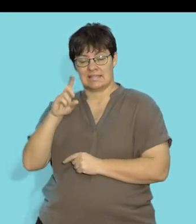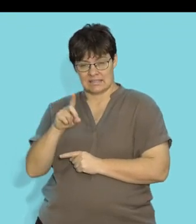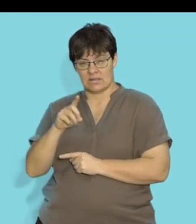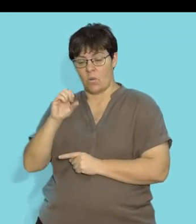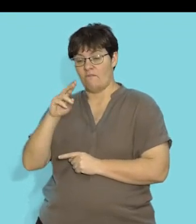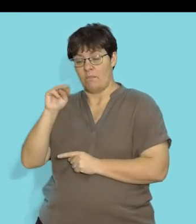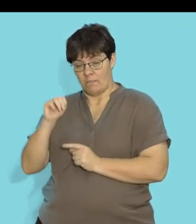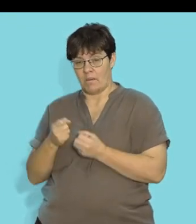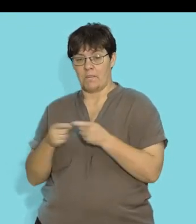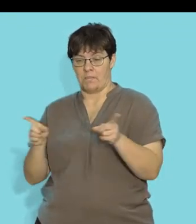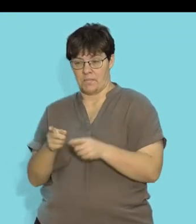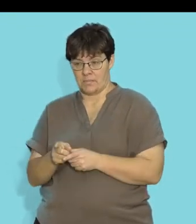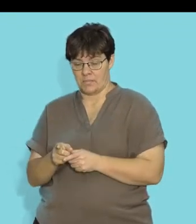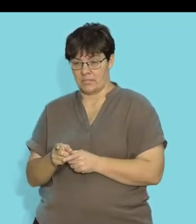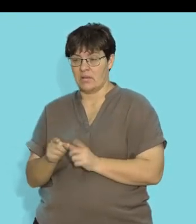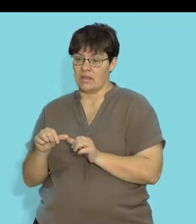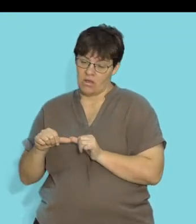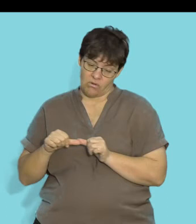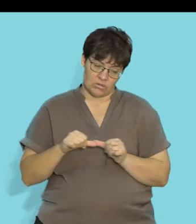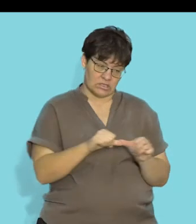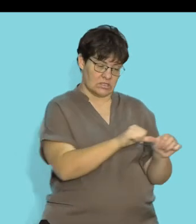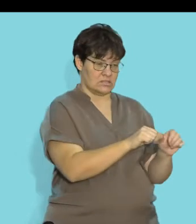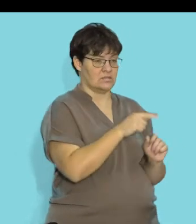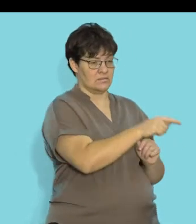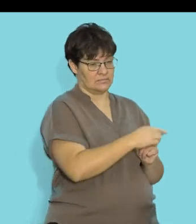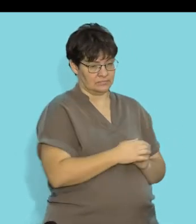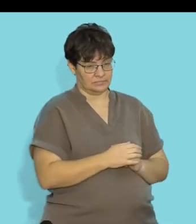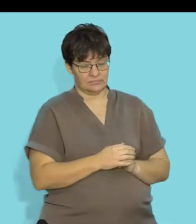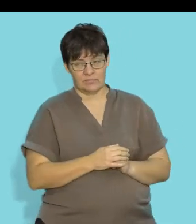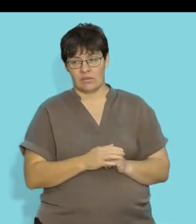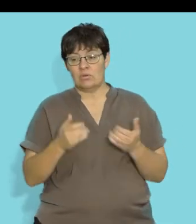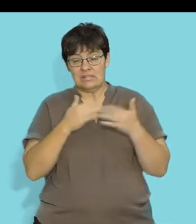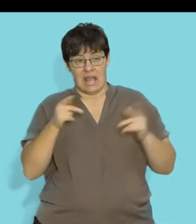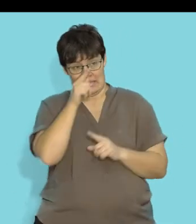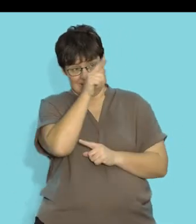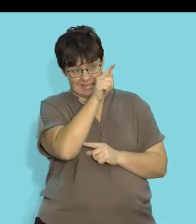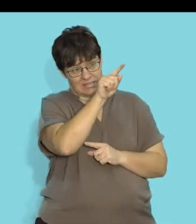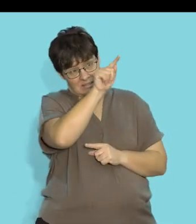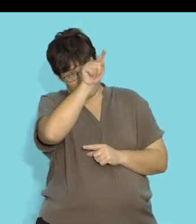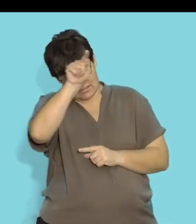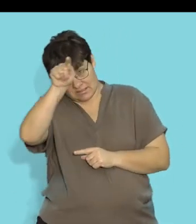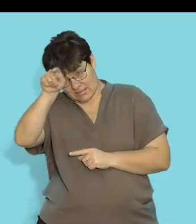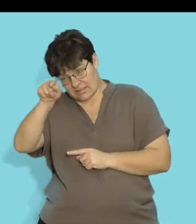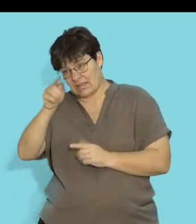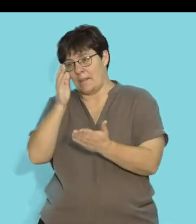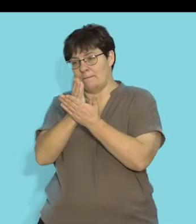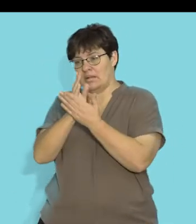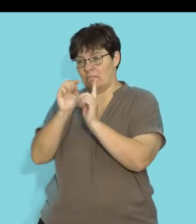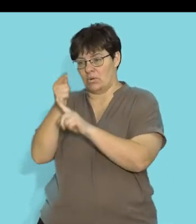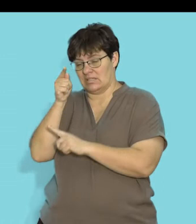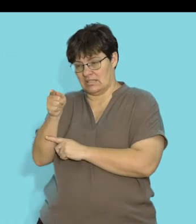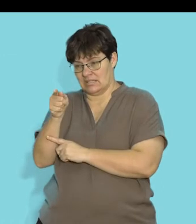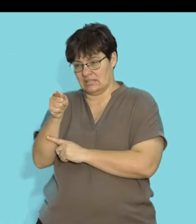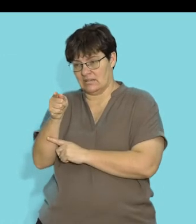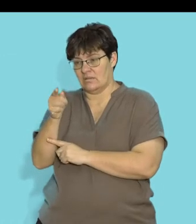an ovum is released, and we see that process continuing towards here. So that's the starting point here. That's the